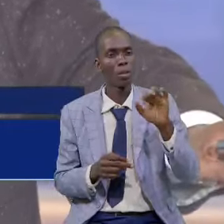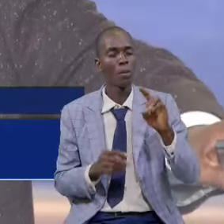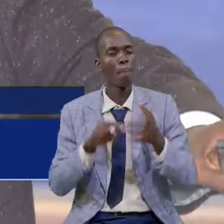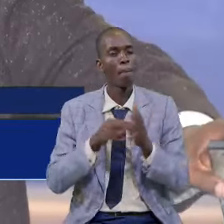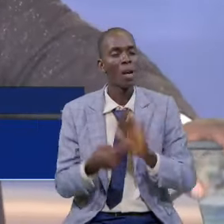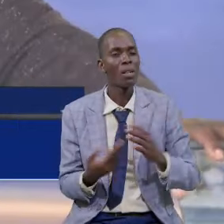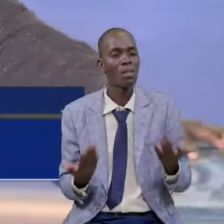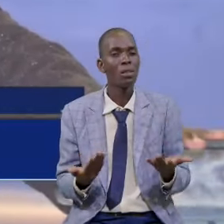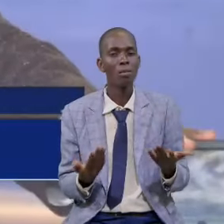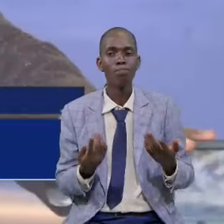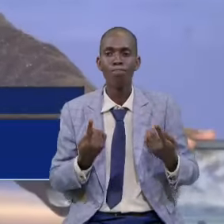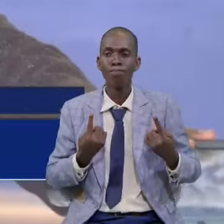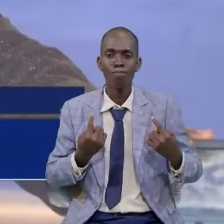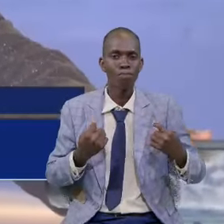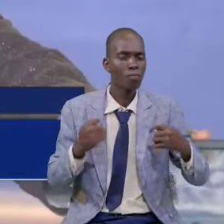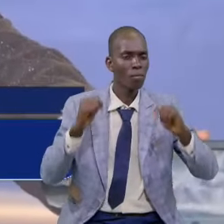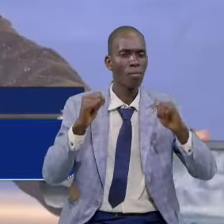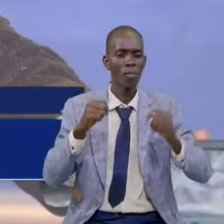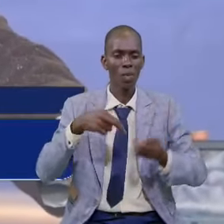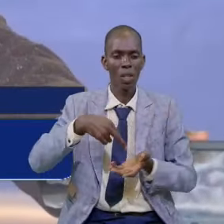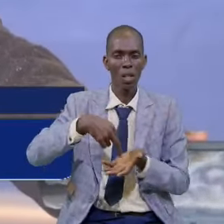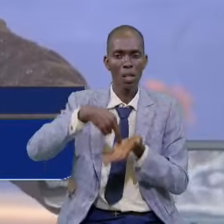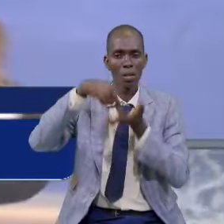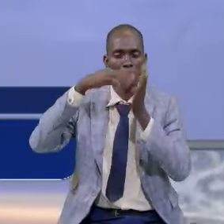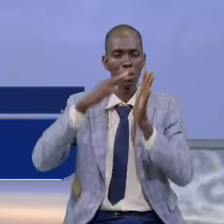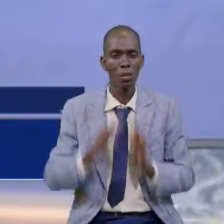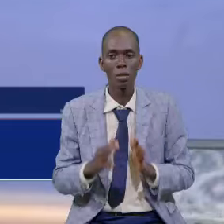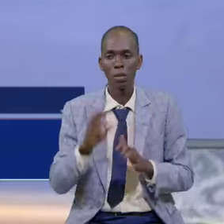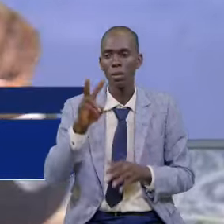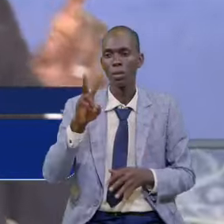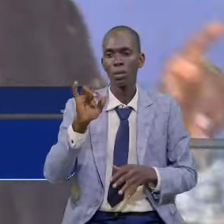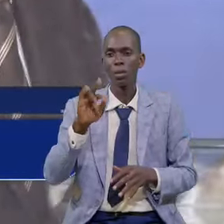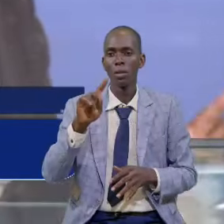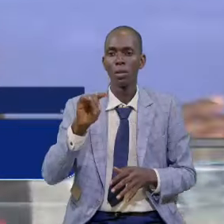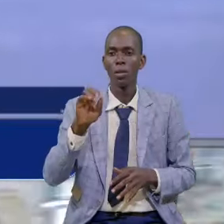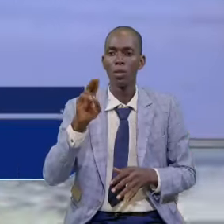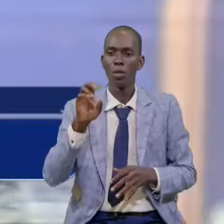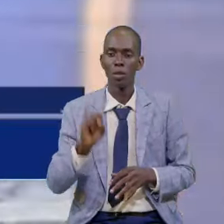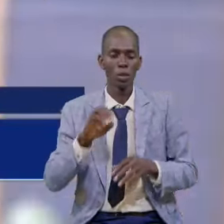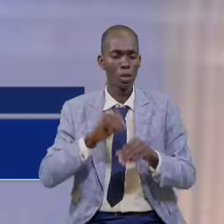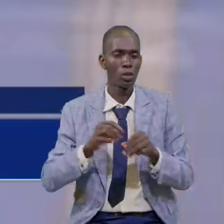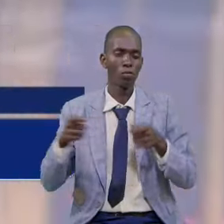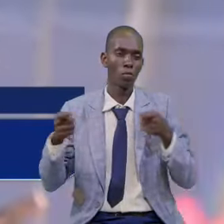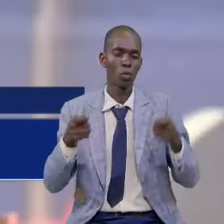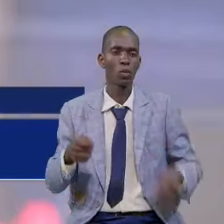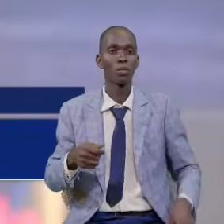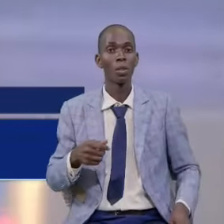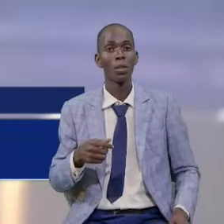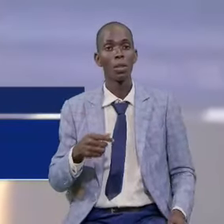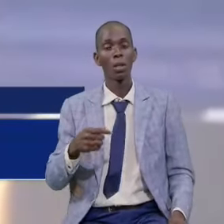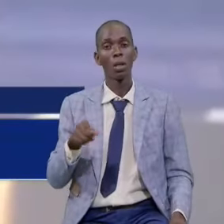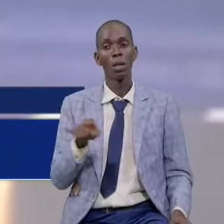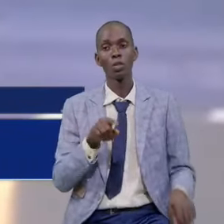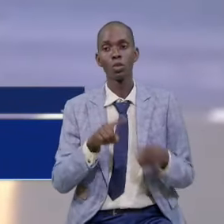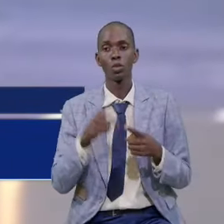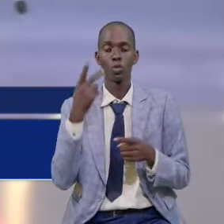ambassador, virtuous in dominion. Daring. As you look at David, he was a daring